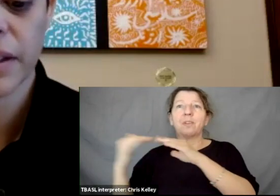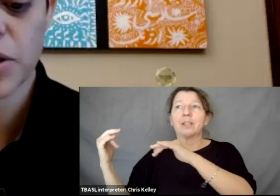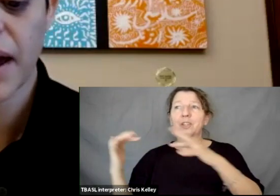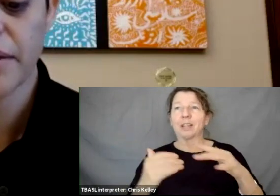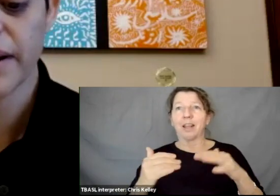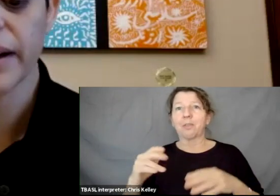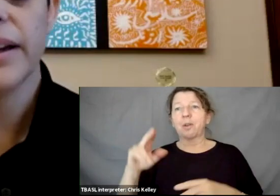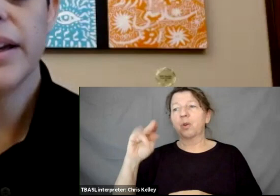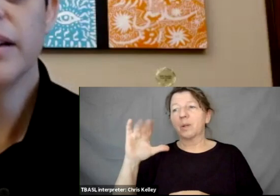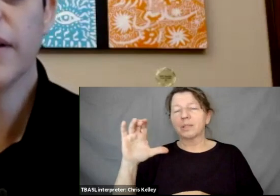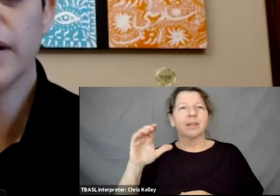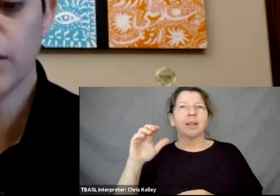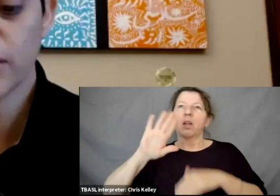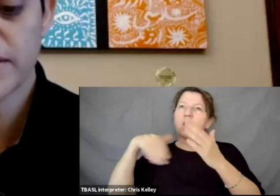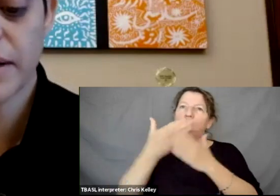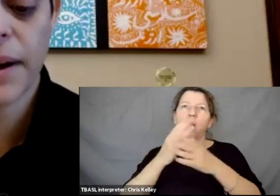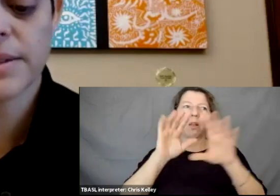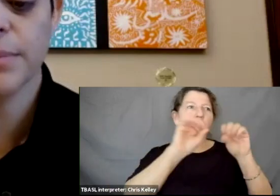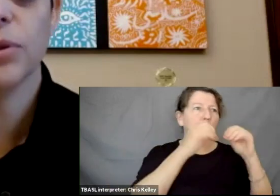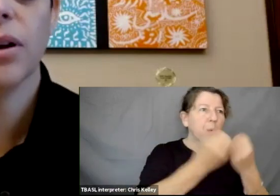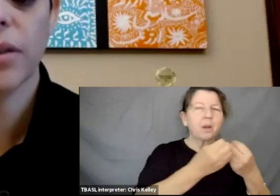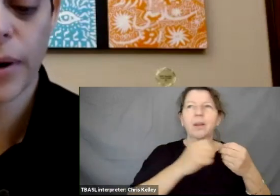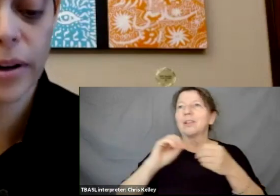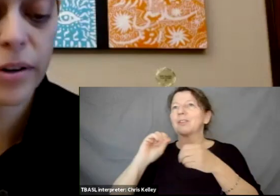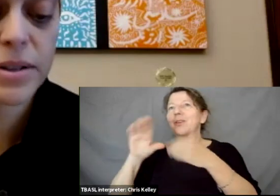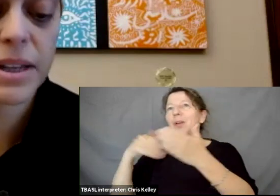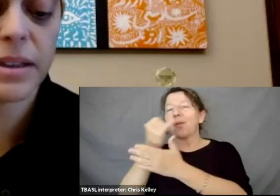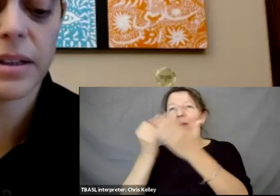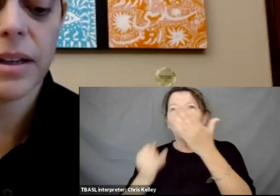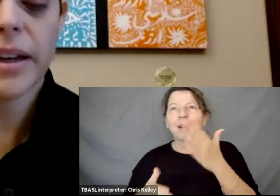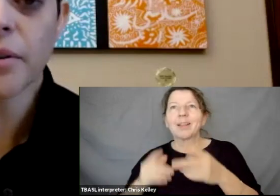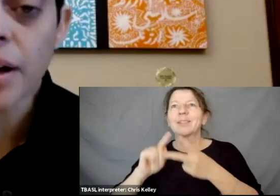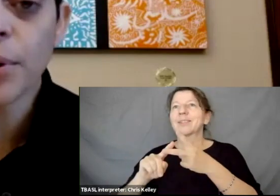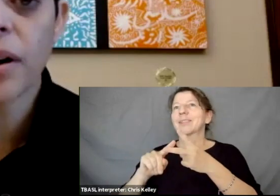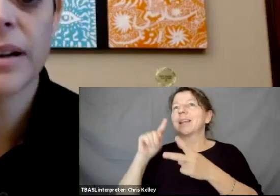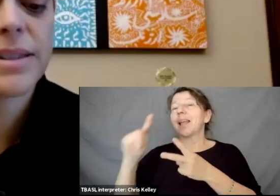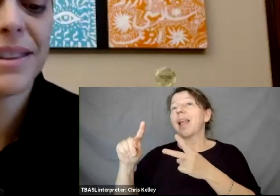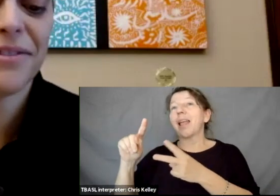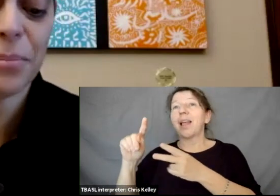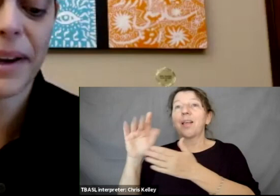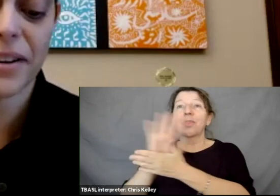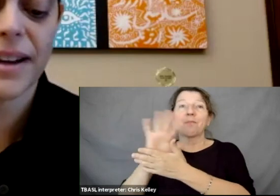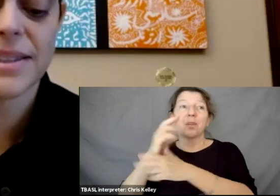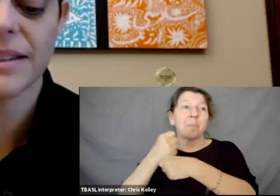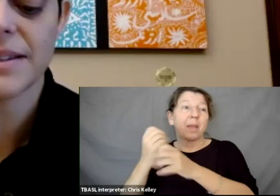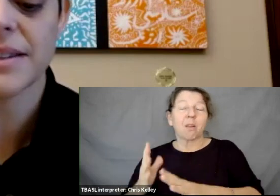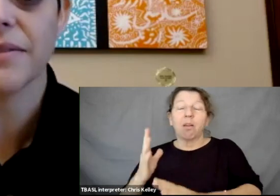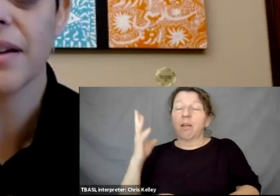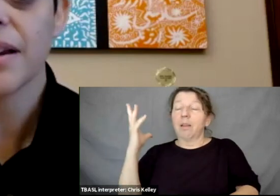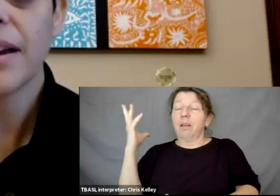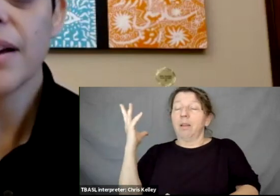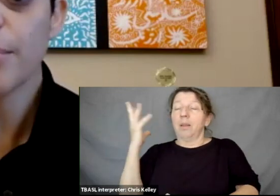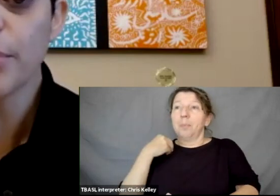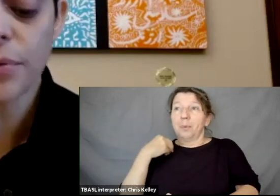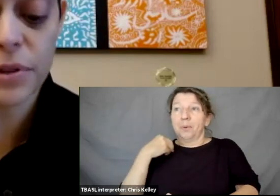the Village Gathering event in New York City possible, all the partners and the incredible artists and the filmmaker Kacey Anisa for